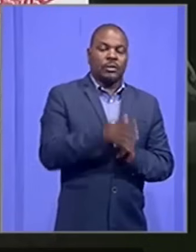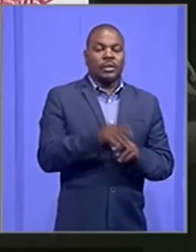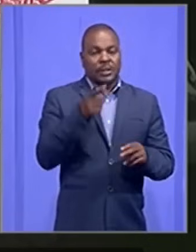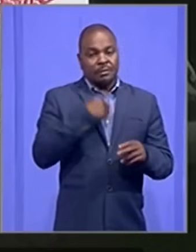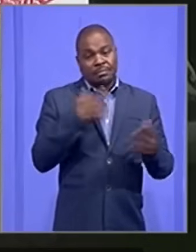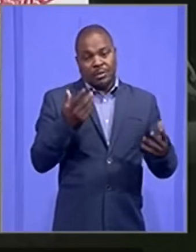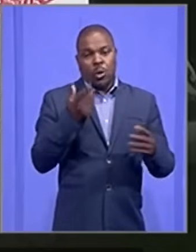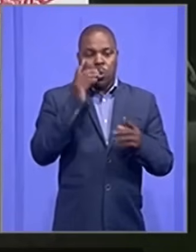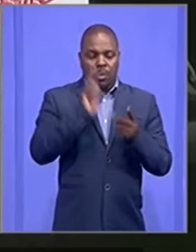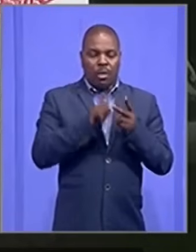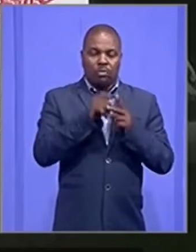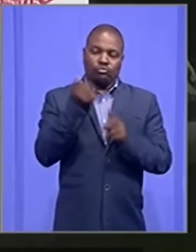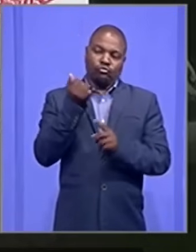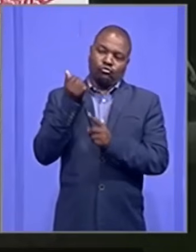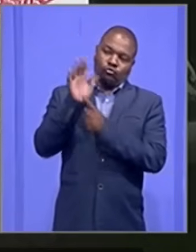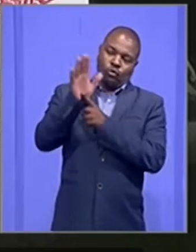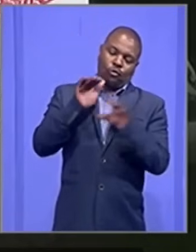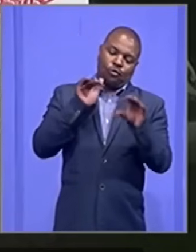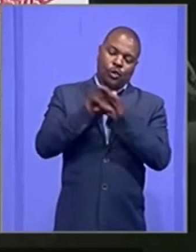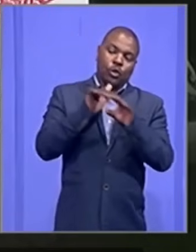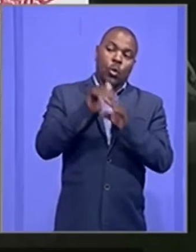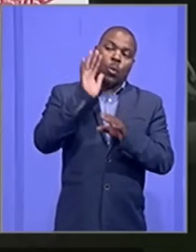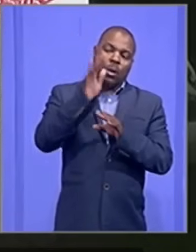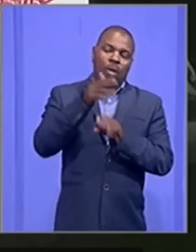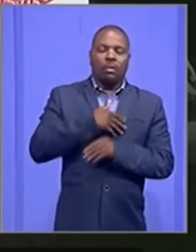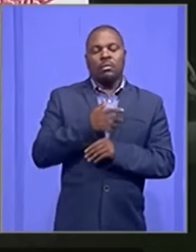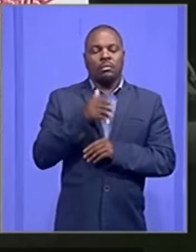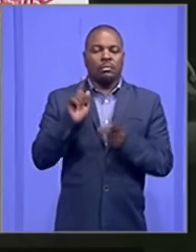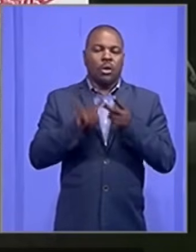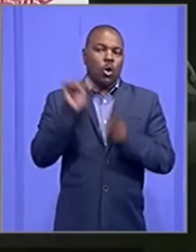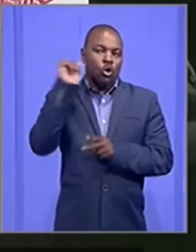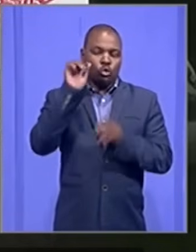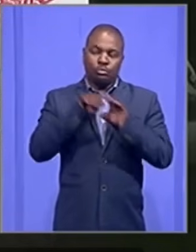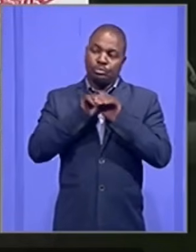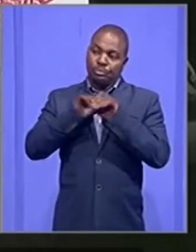forced to broadcast this in video and in audio.